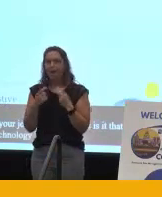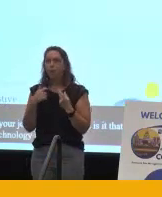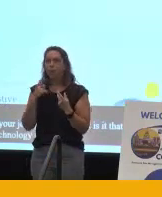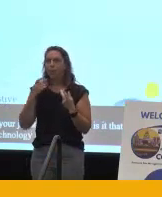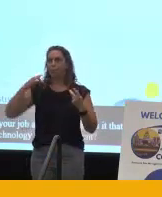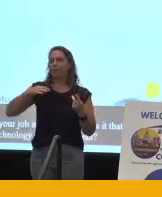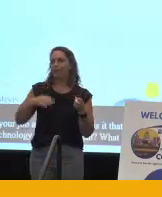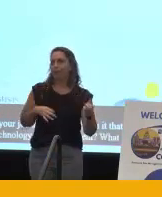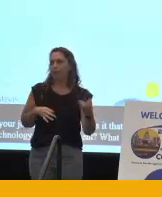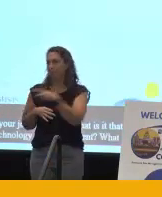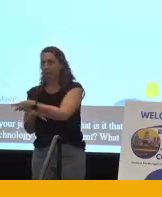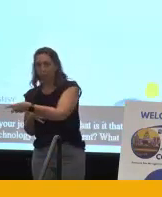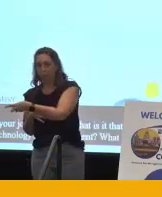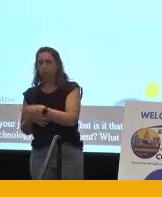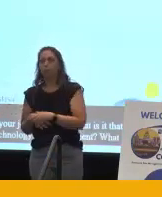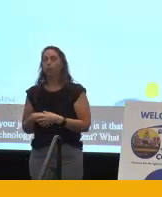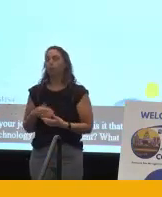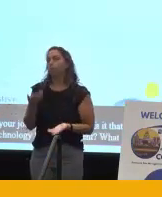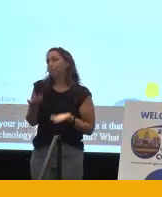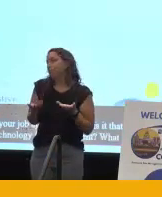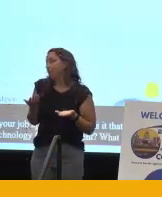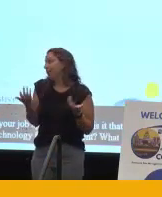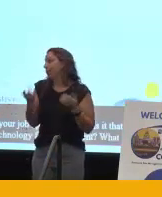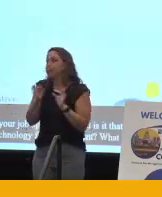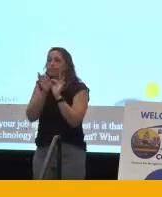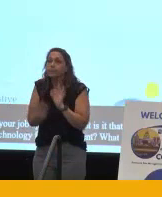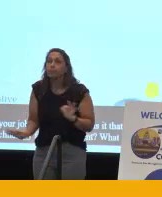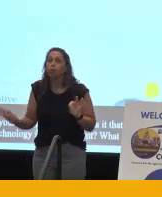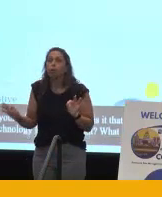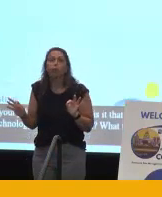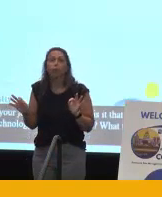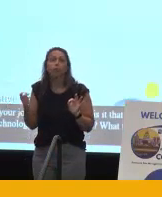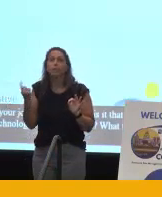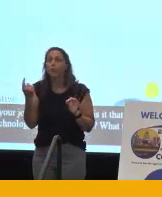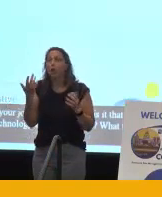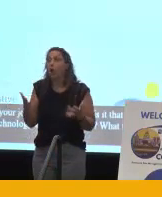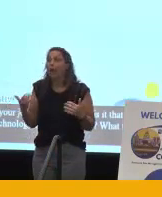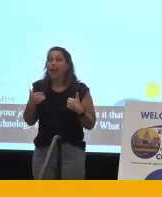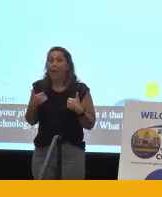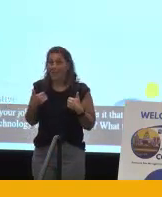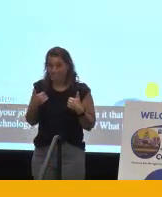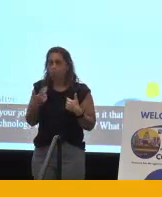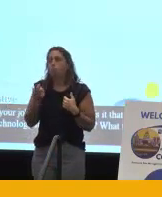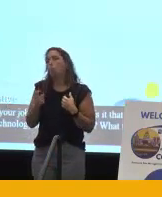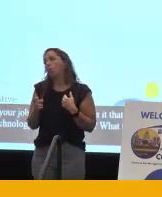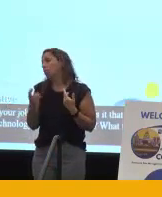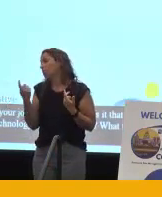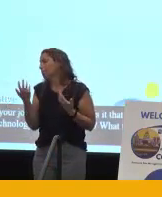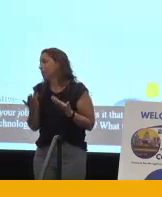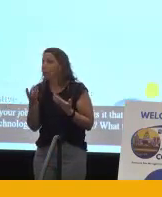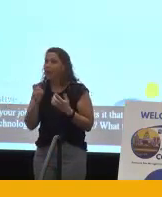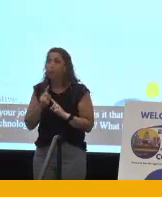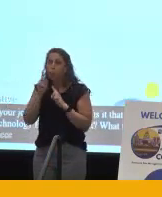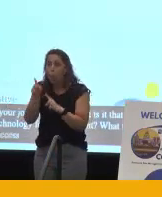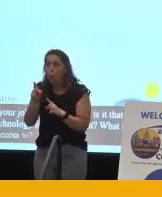What's available? Is it, something very simple that already we have access to, or is it something that we have to go